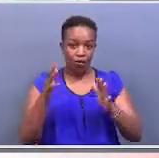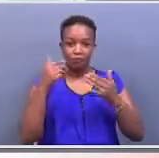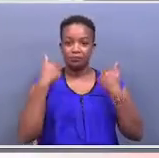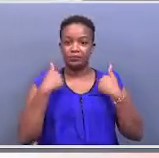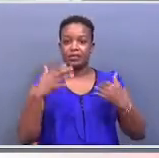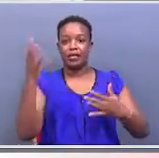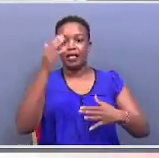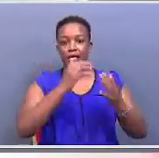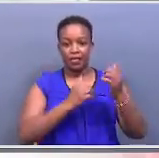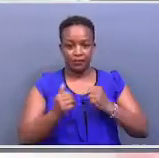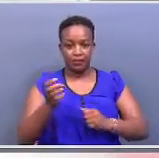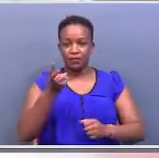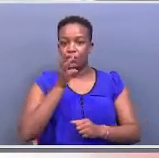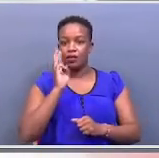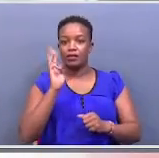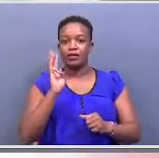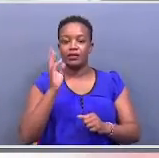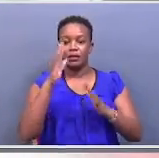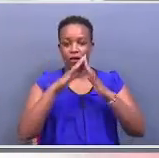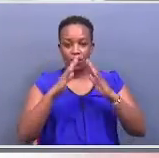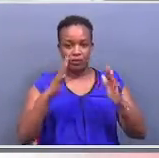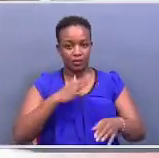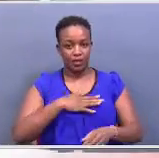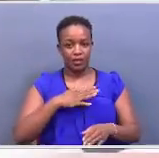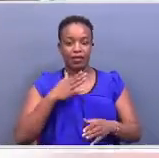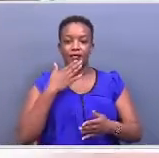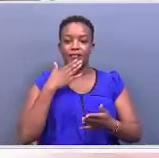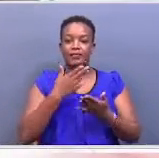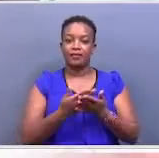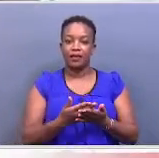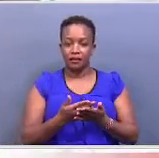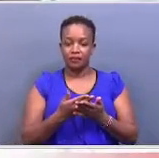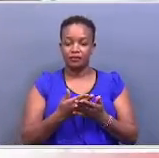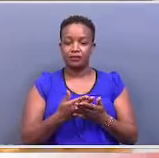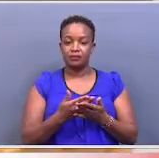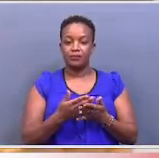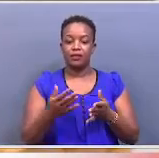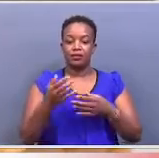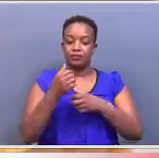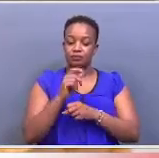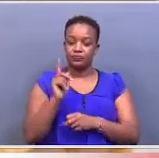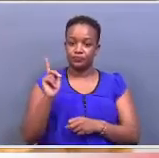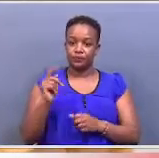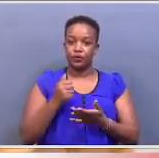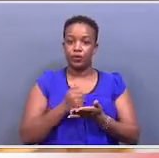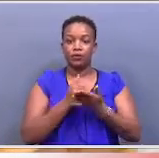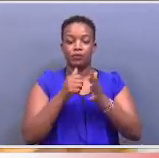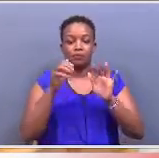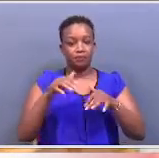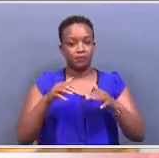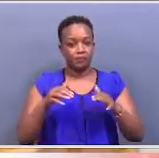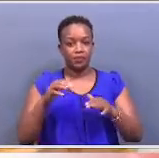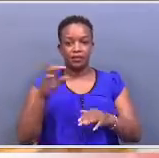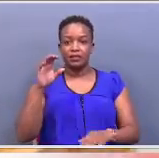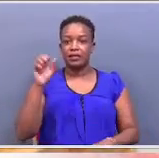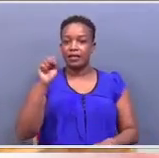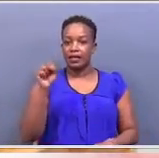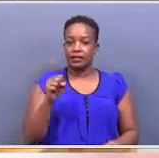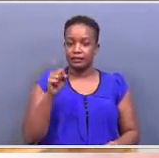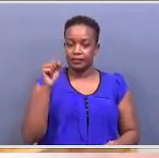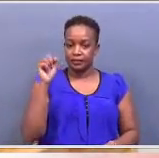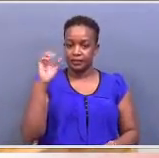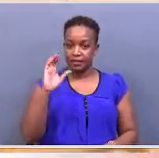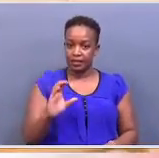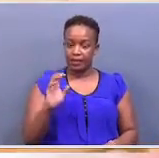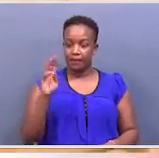maji kwa nyumba yangu? Nimeshukuru sana shirika la Apollo. Itanisaidia kuendeleza kilimo. Trans Nzoia County Agriculture CC Mary Nzomo